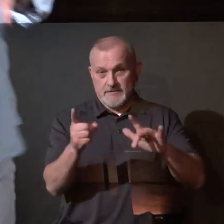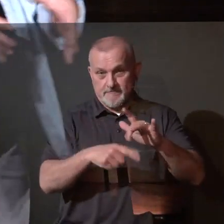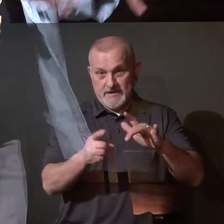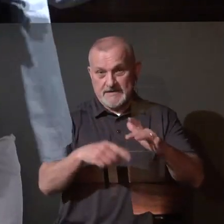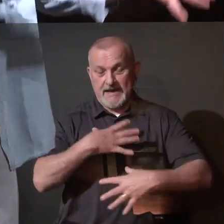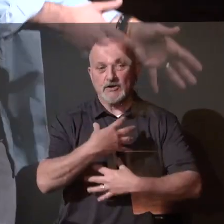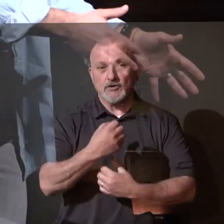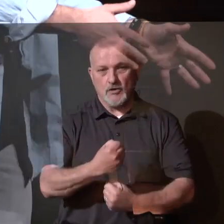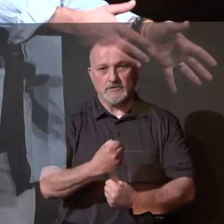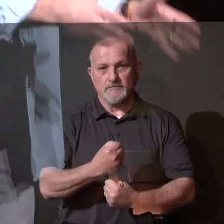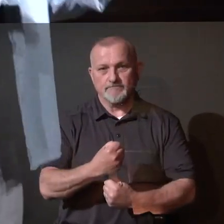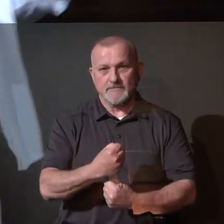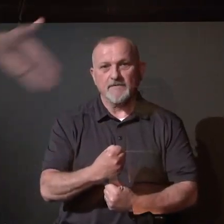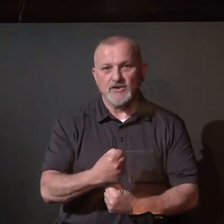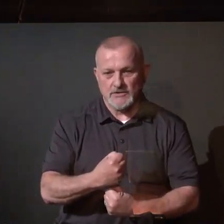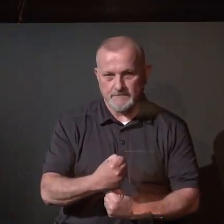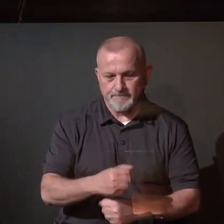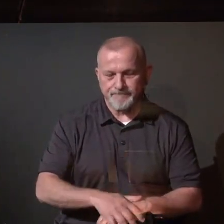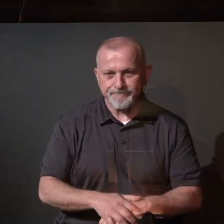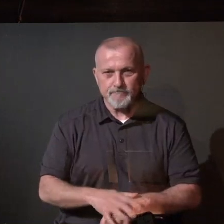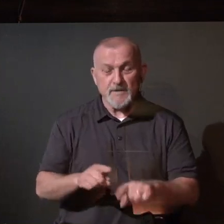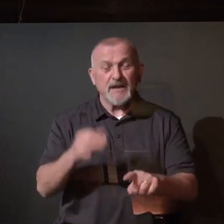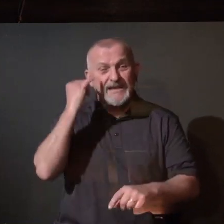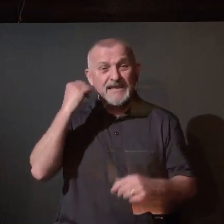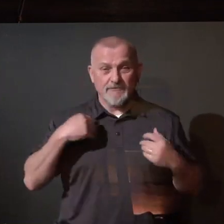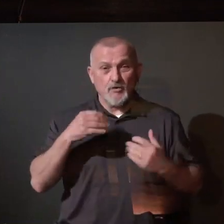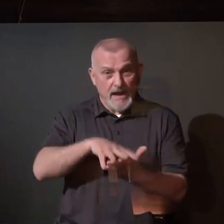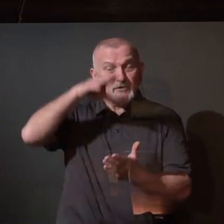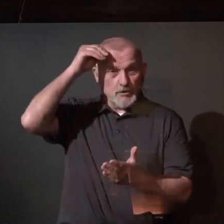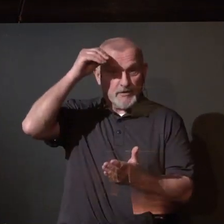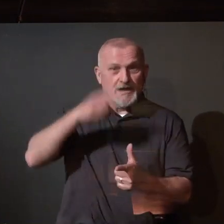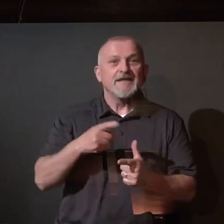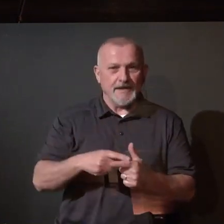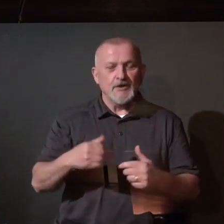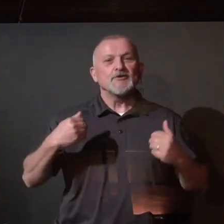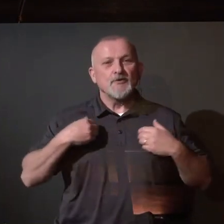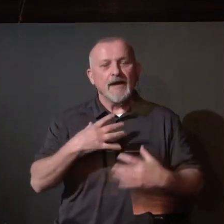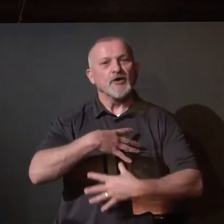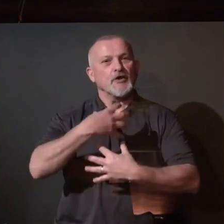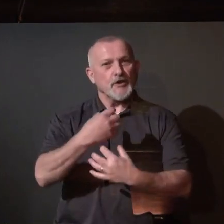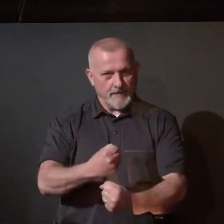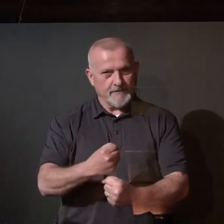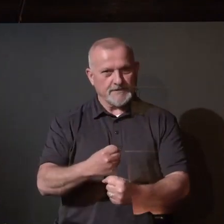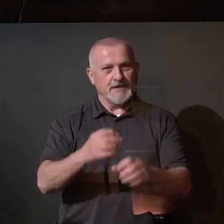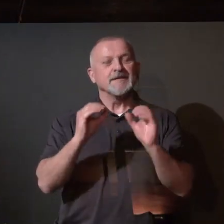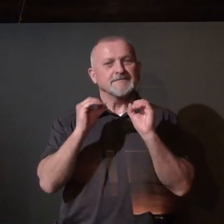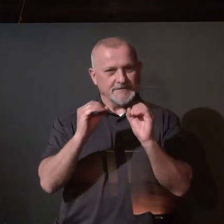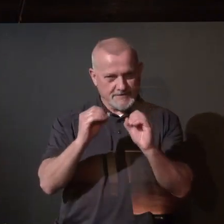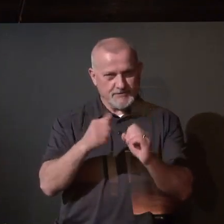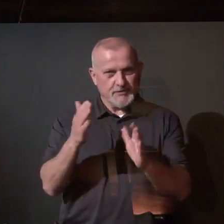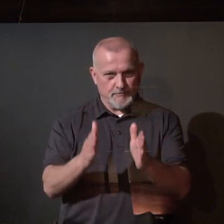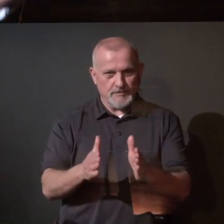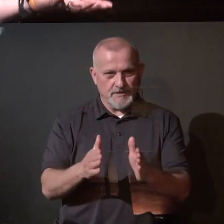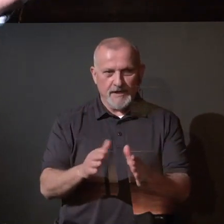have the confidence to teach it. But if you have the knowledge, then you have the confidence to teach it. That's why you're confident of teaching someone at work. That's why you're confident of